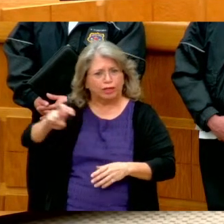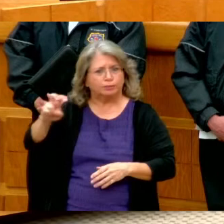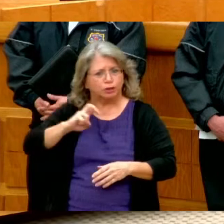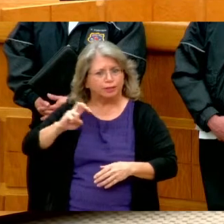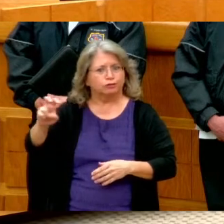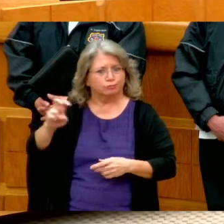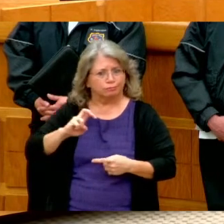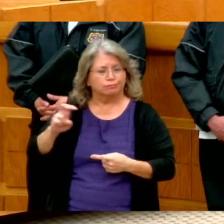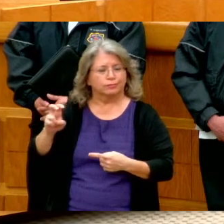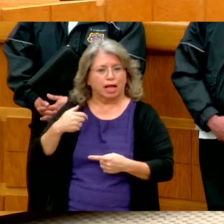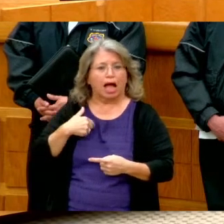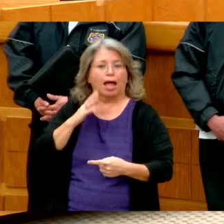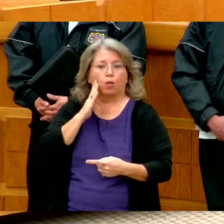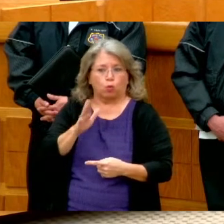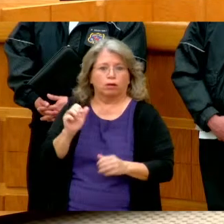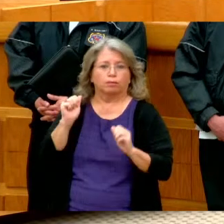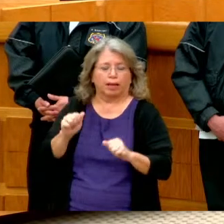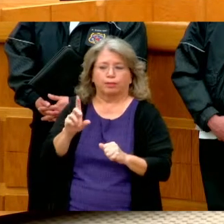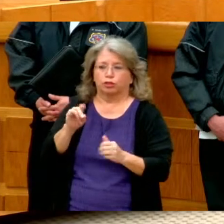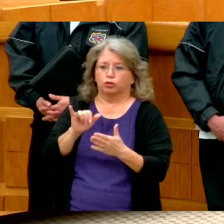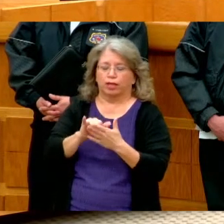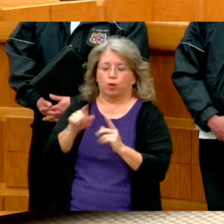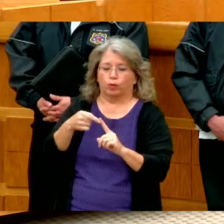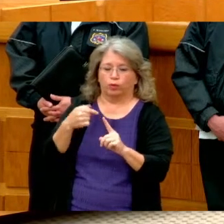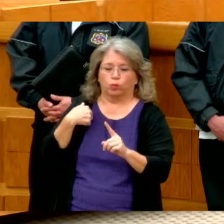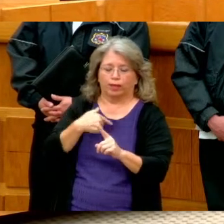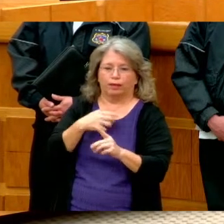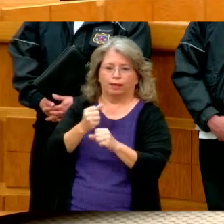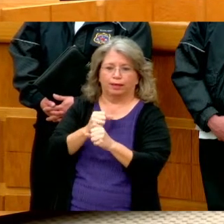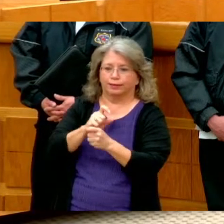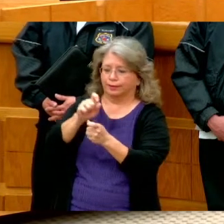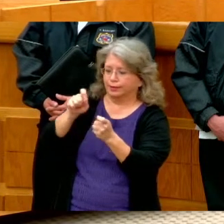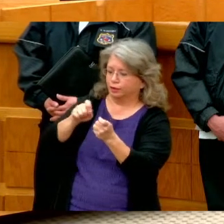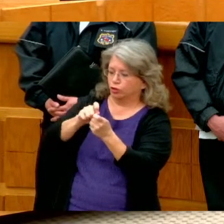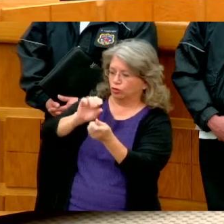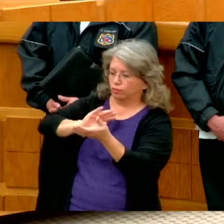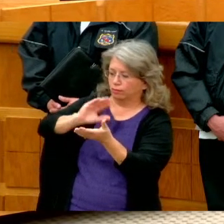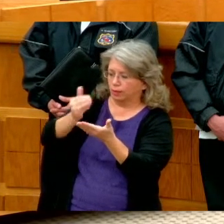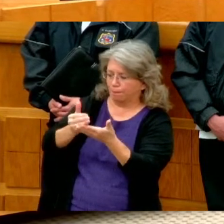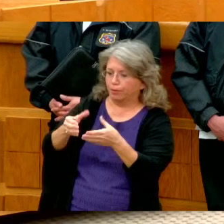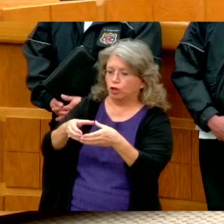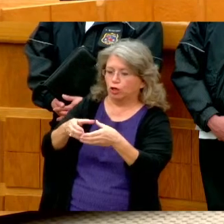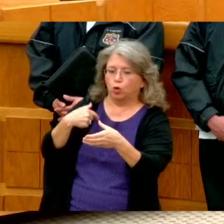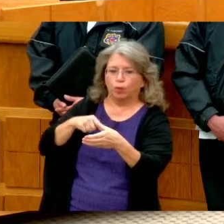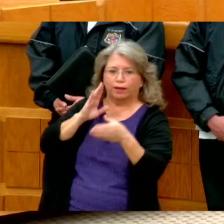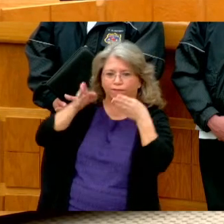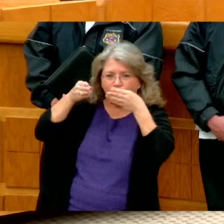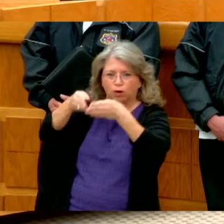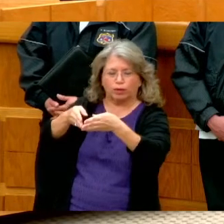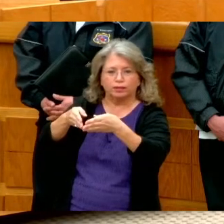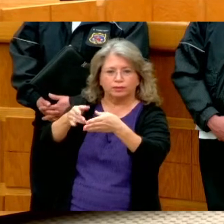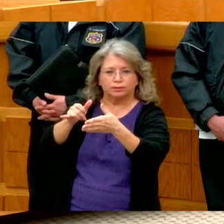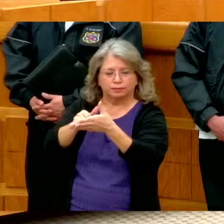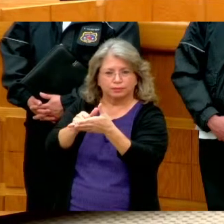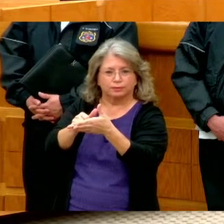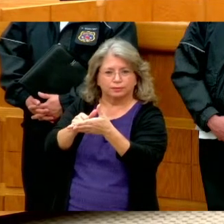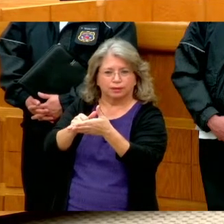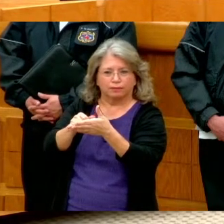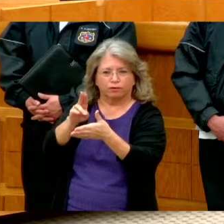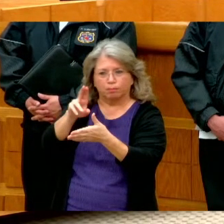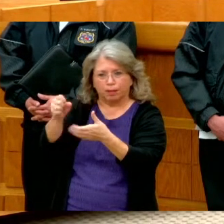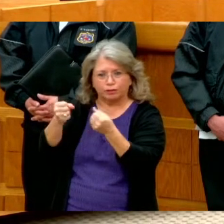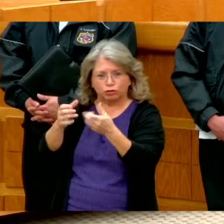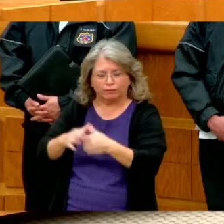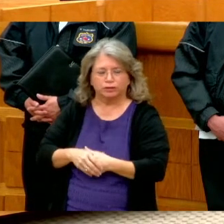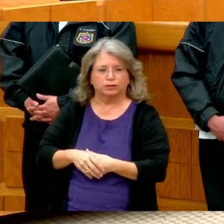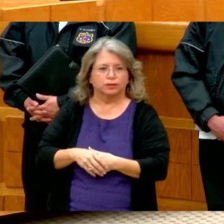that when I get certain allotments where we can target. Same thing with our teachers and our staff at our schools, right? But